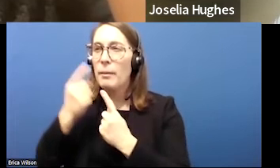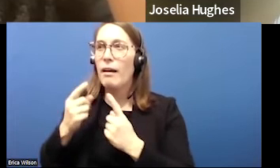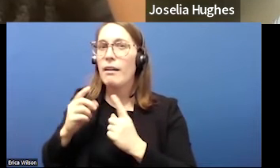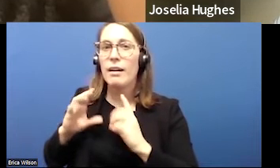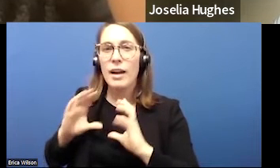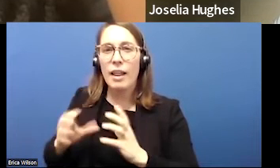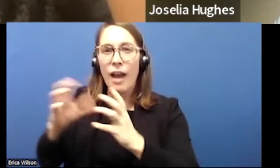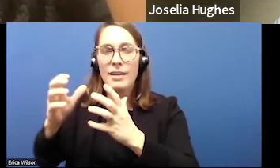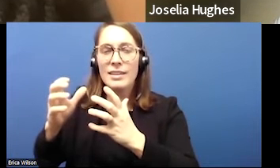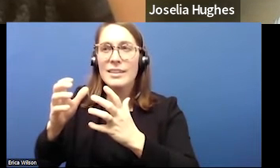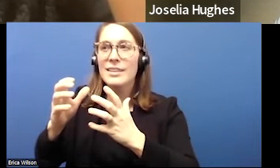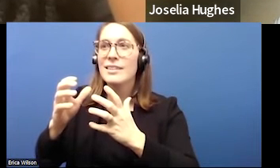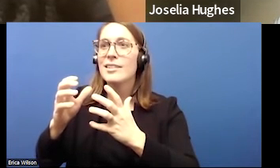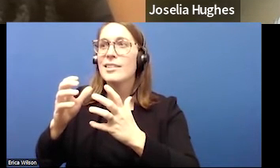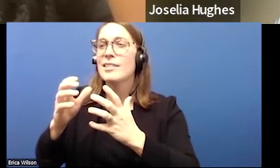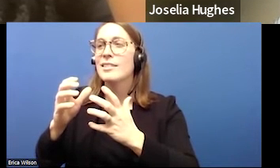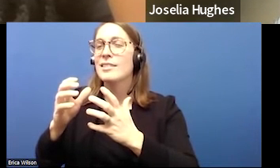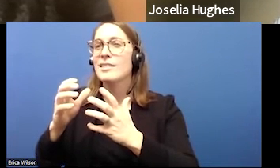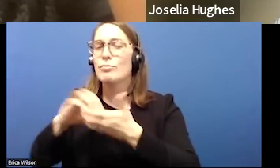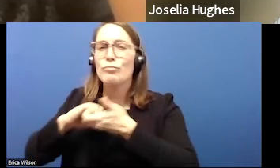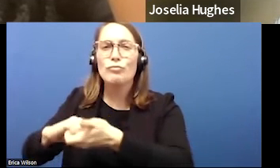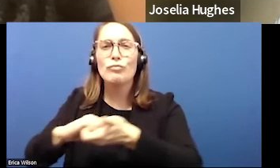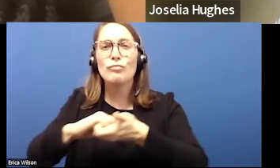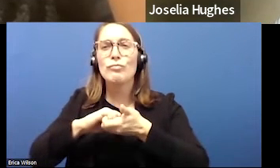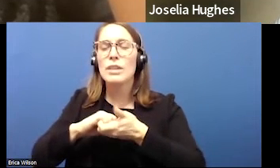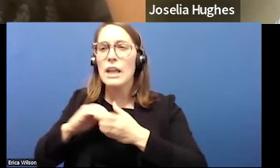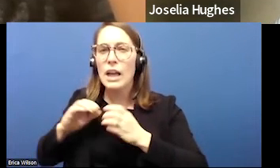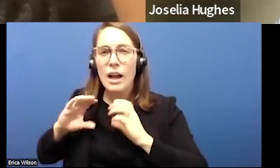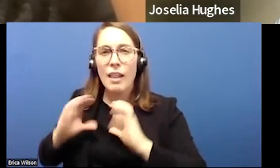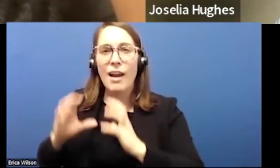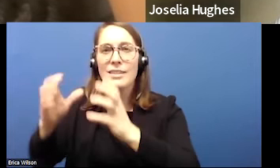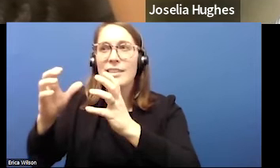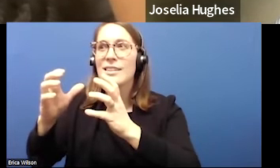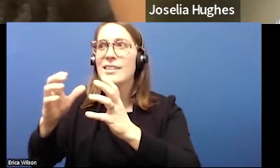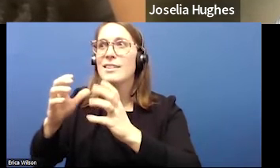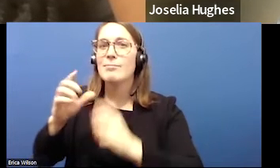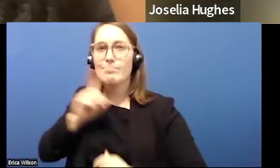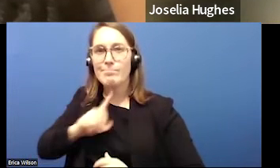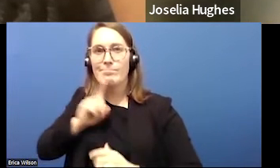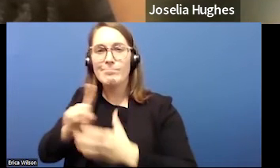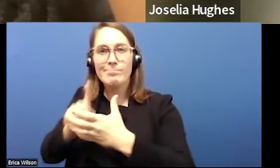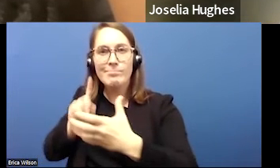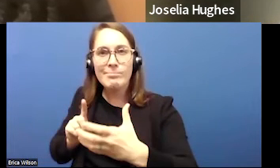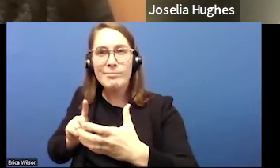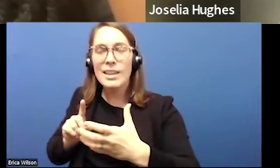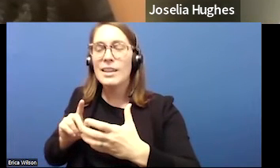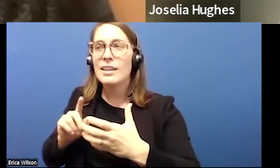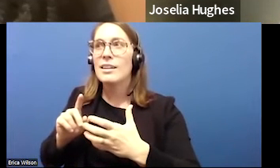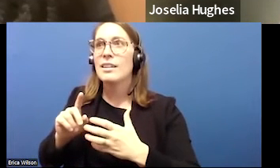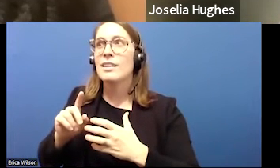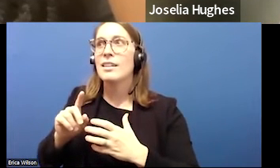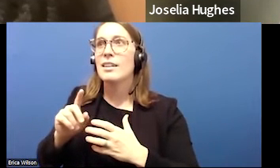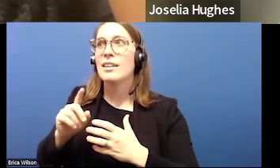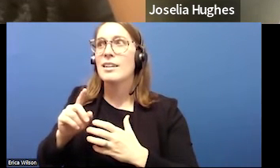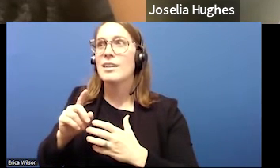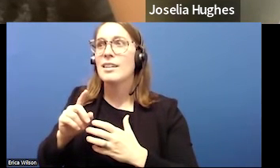class aspiration, class allegiance. I'm thinking about solidarity. Like, when do your